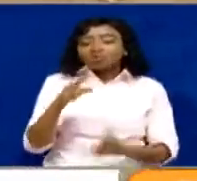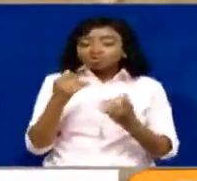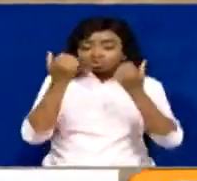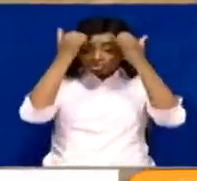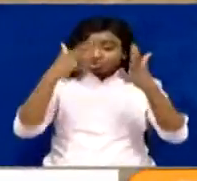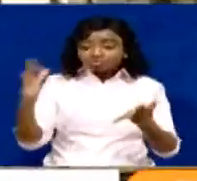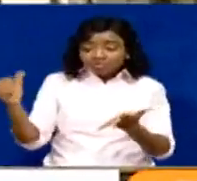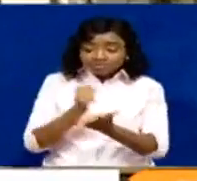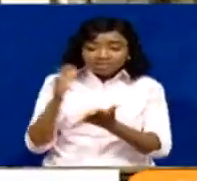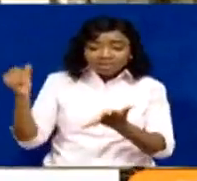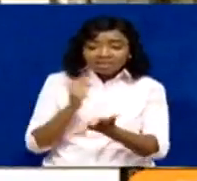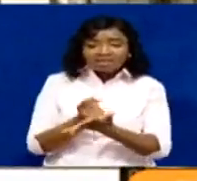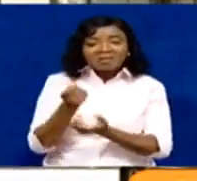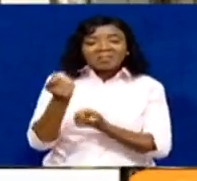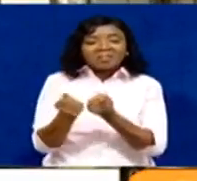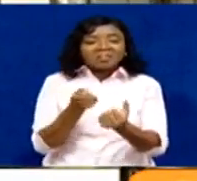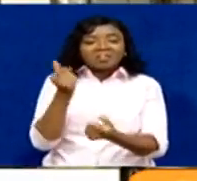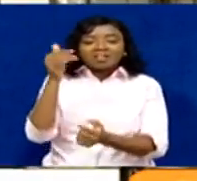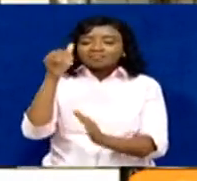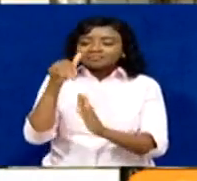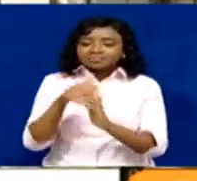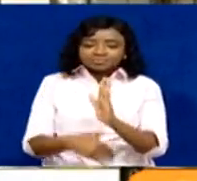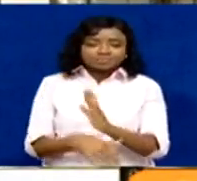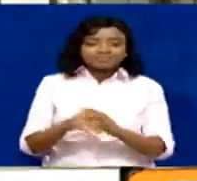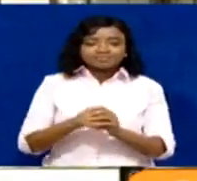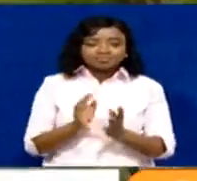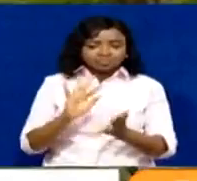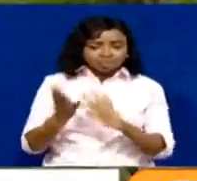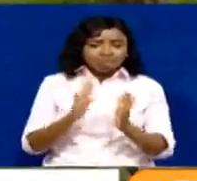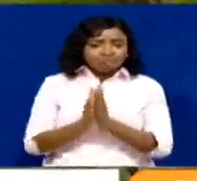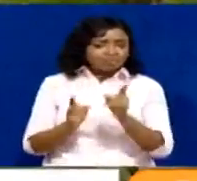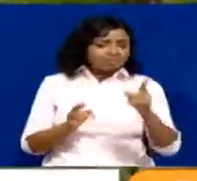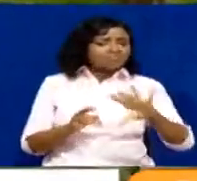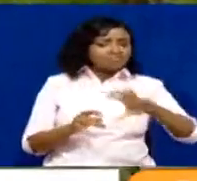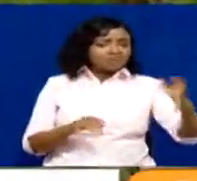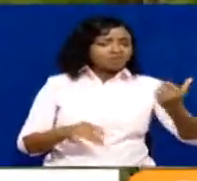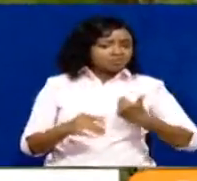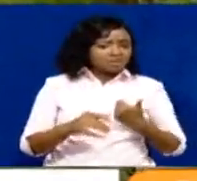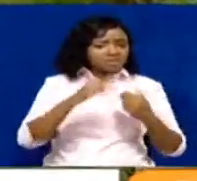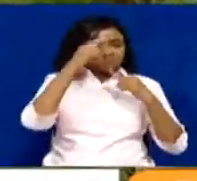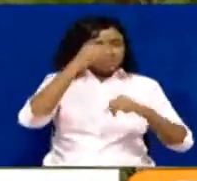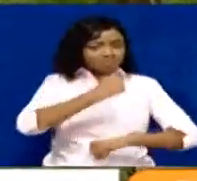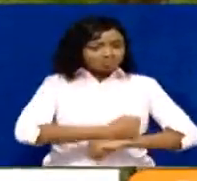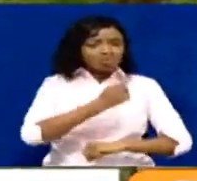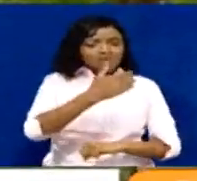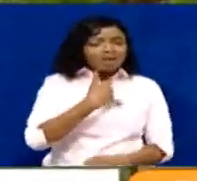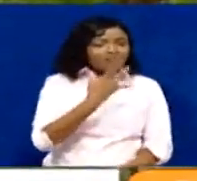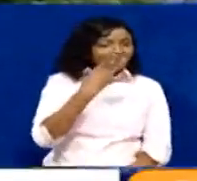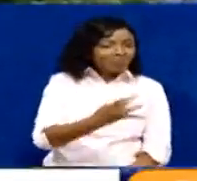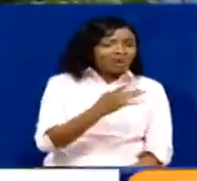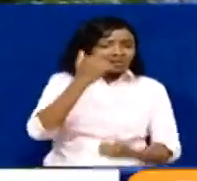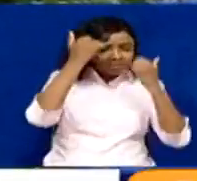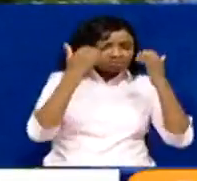have significantly dropped over the years. This is in comparison to the County Girls High School, which has over